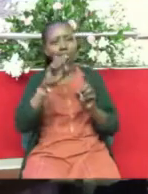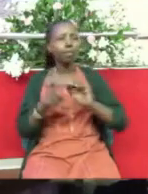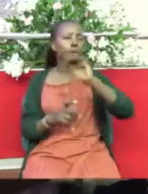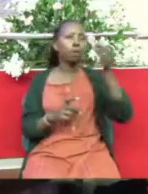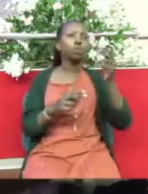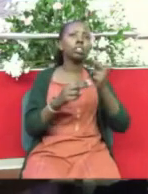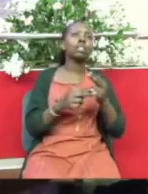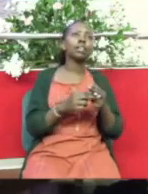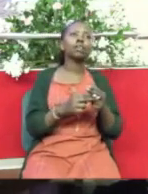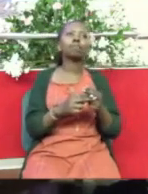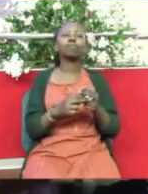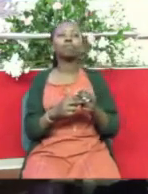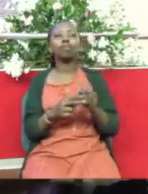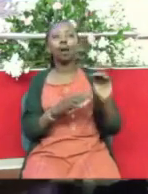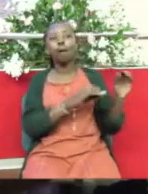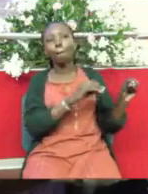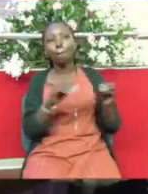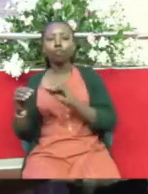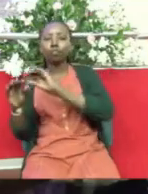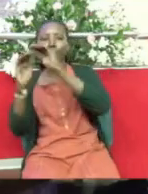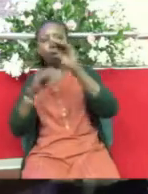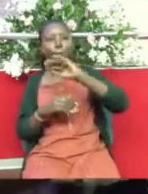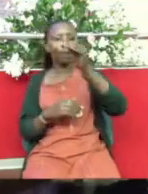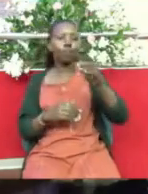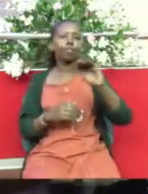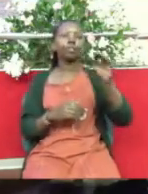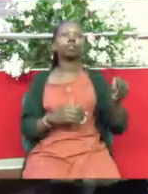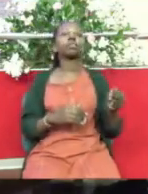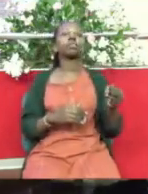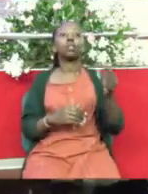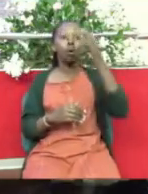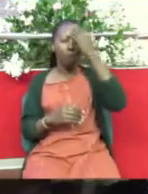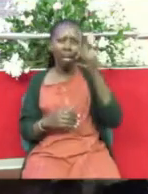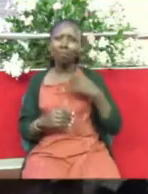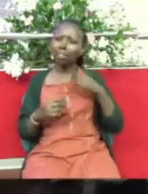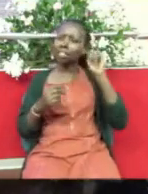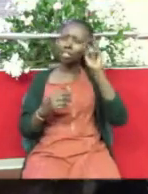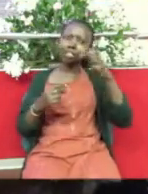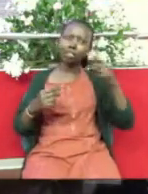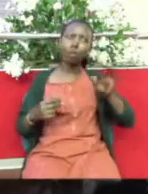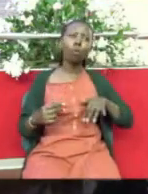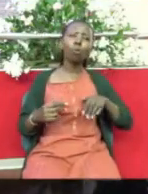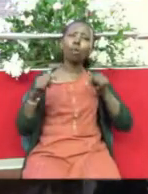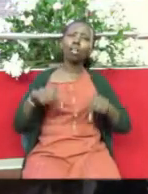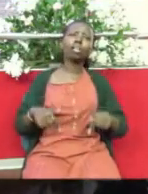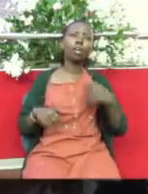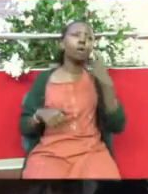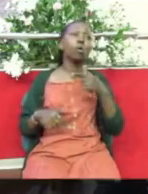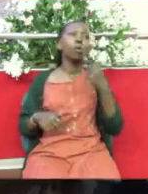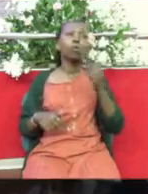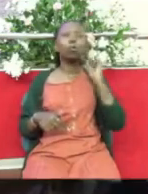Begin casting in the name of Jesus. Because I can see a woman here who is going to